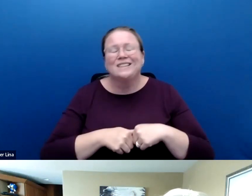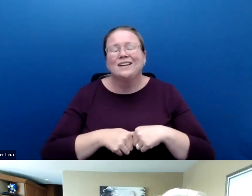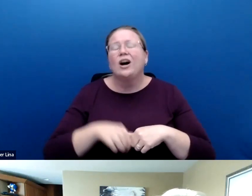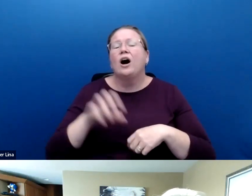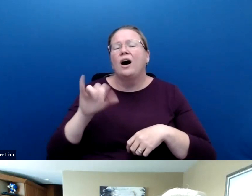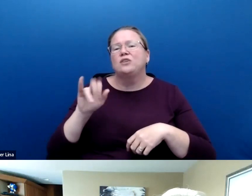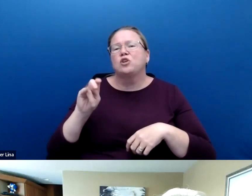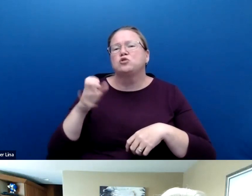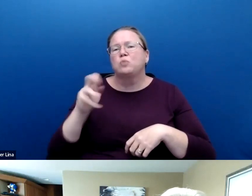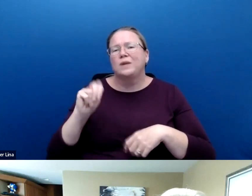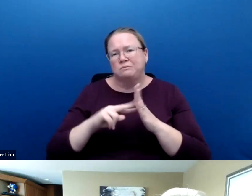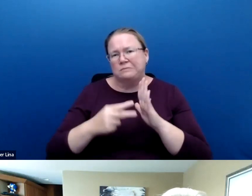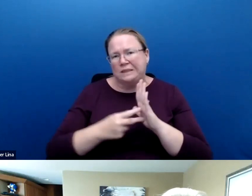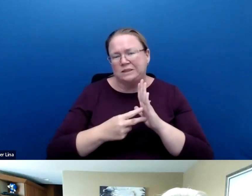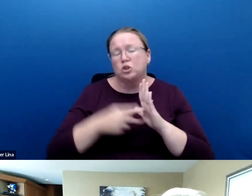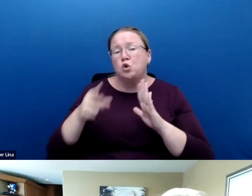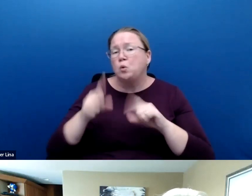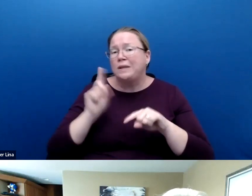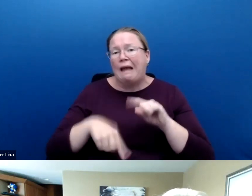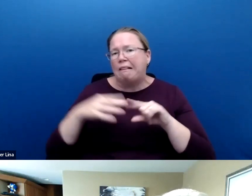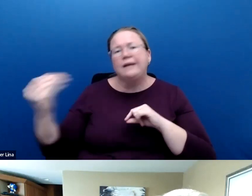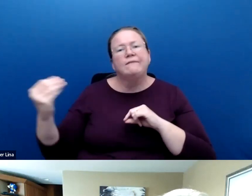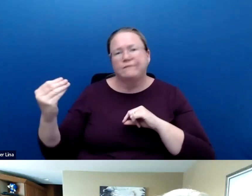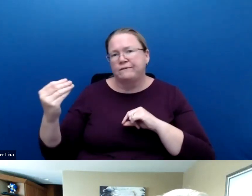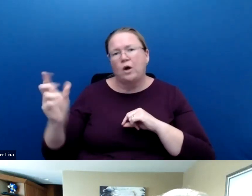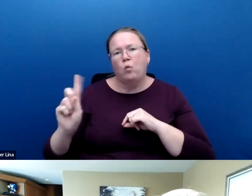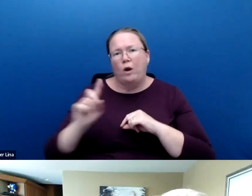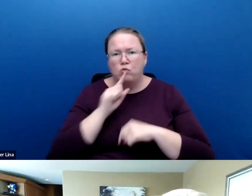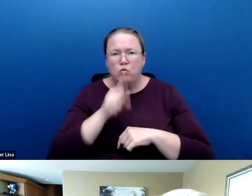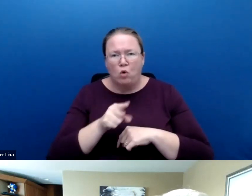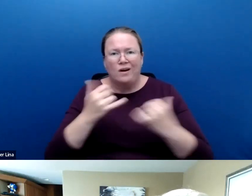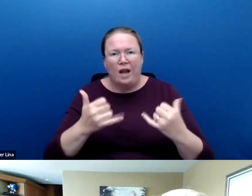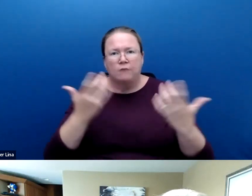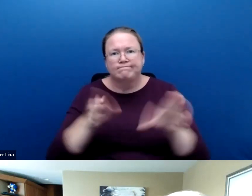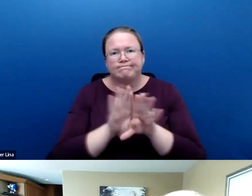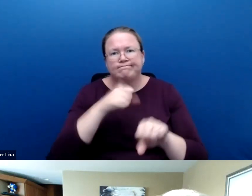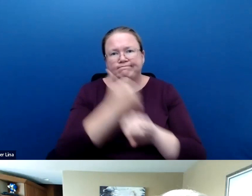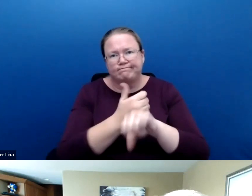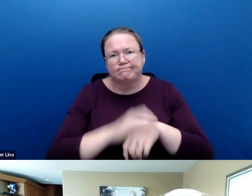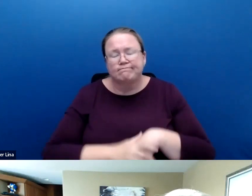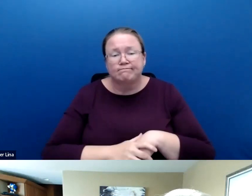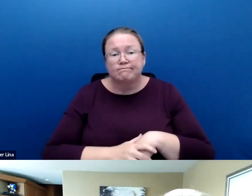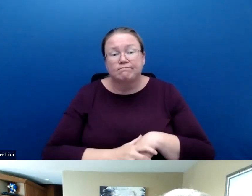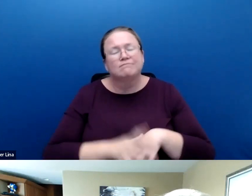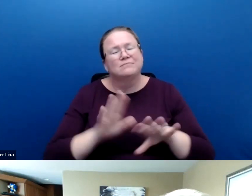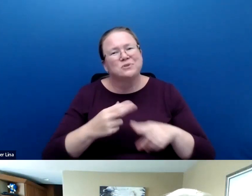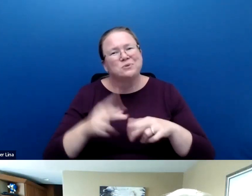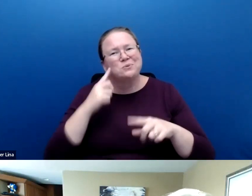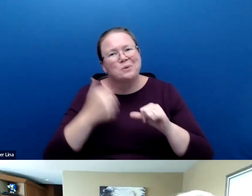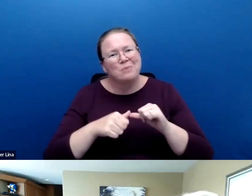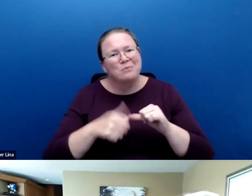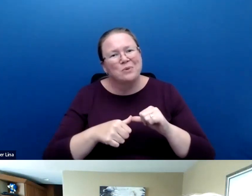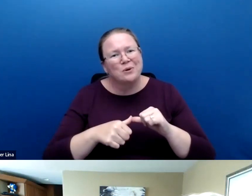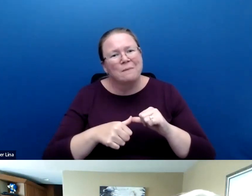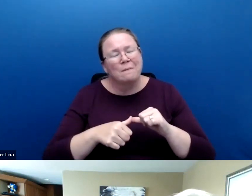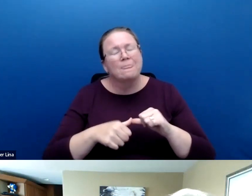incarceration basically means that you can't leave where you are. The doors are locked. Quickly, I remember